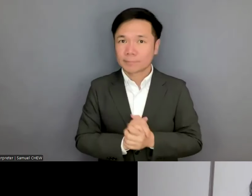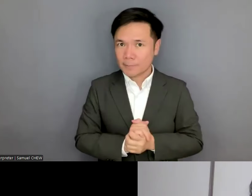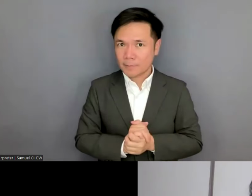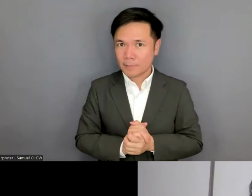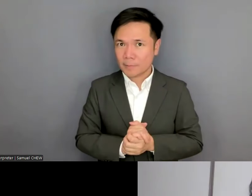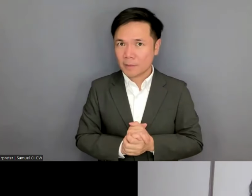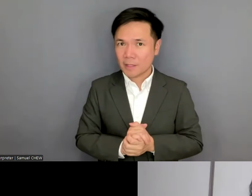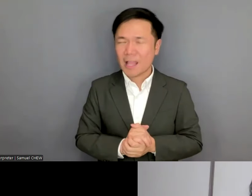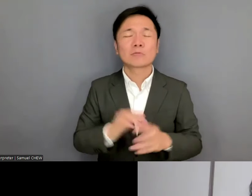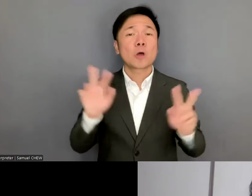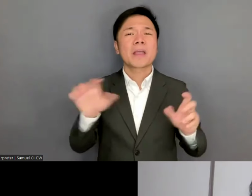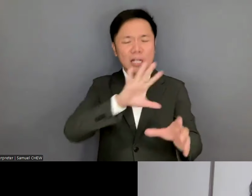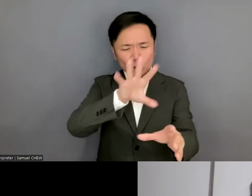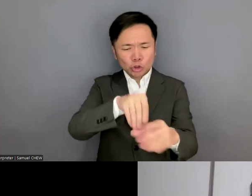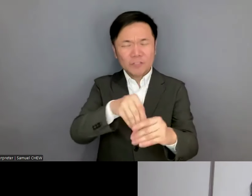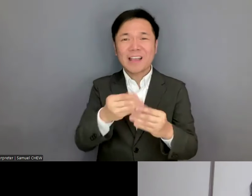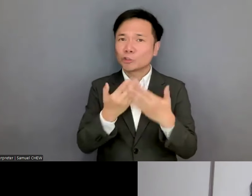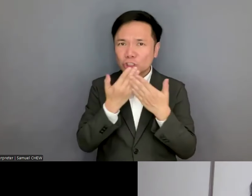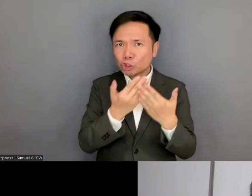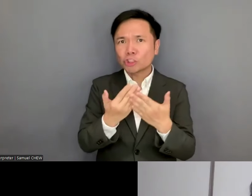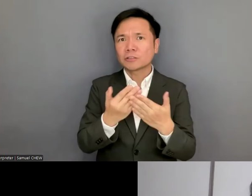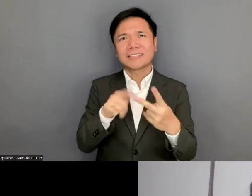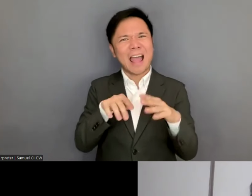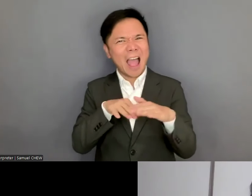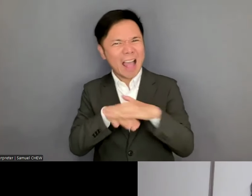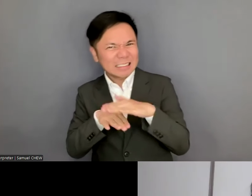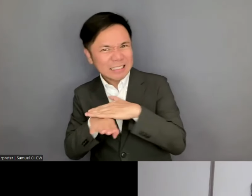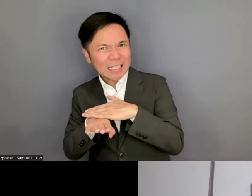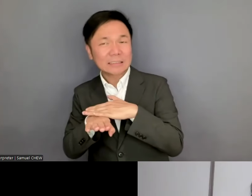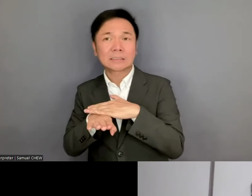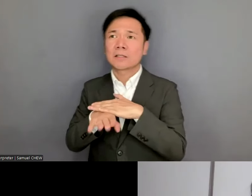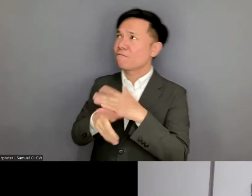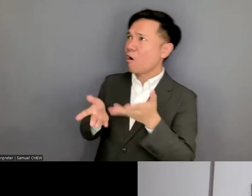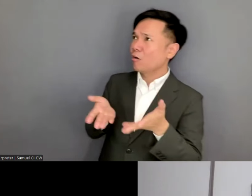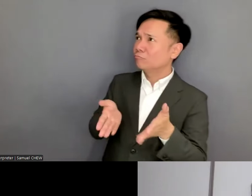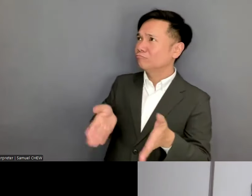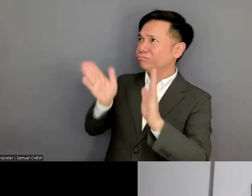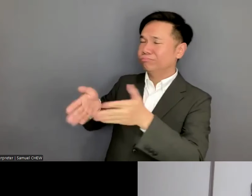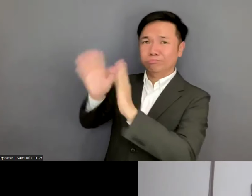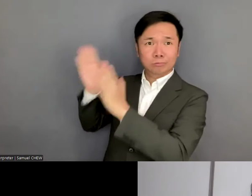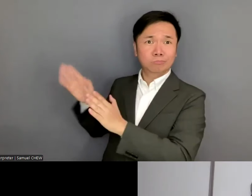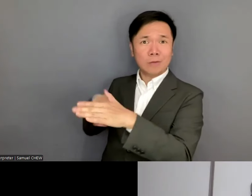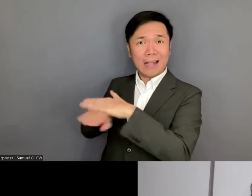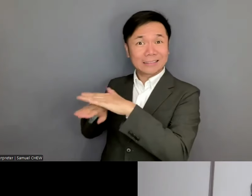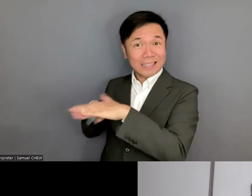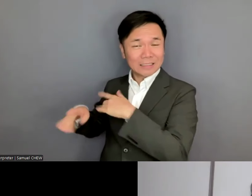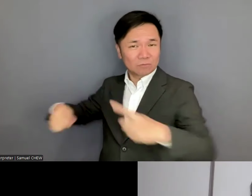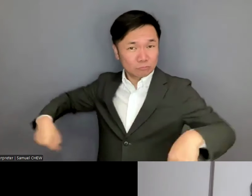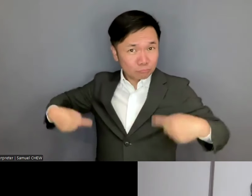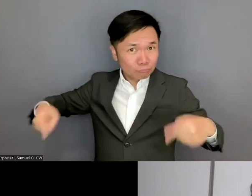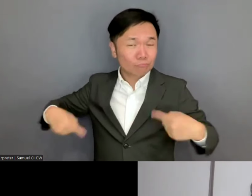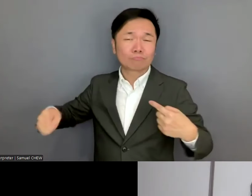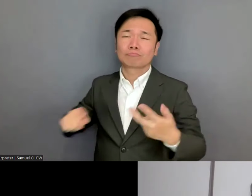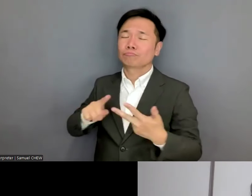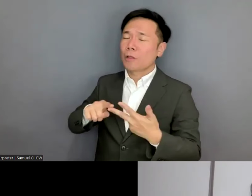inclusive accesibilidad education, en access espacios físicos y in digitales, physical and entre digital muchos otros spaces, temas, also ¿no? access to que se